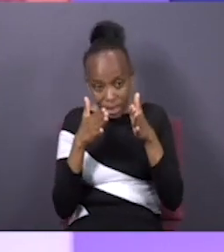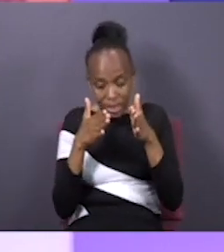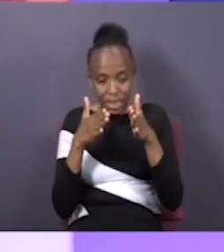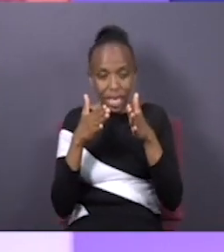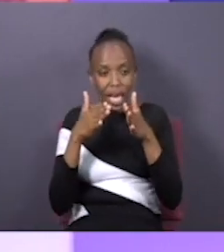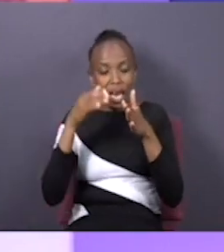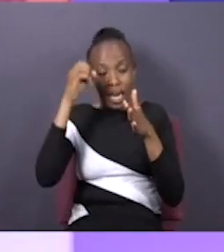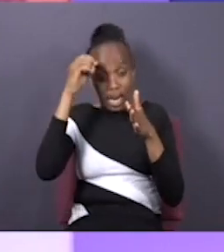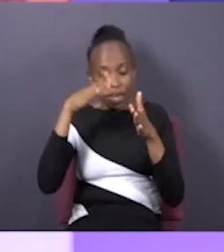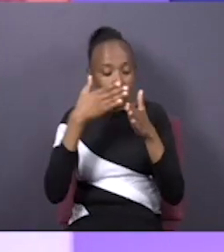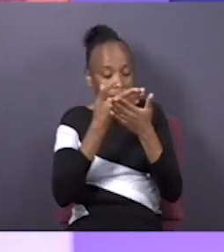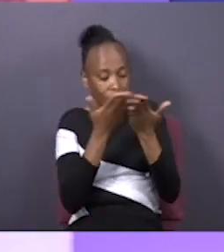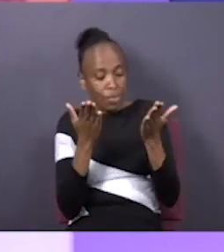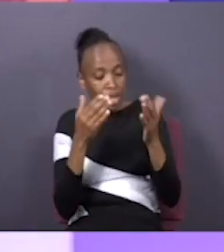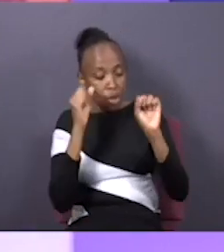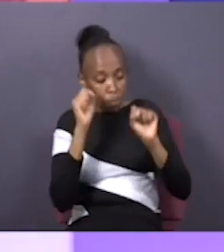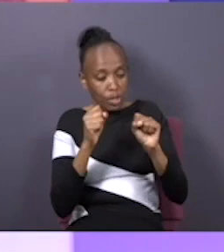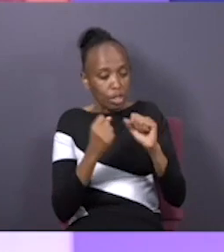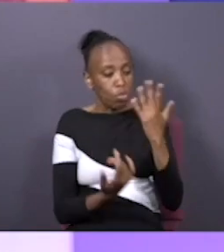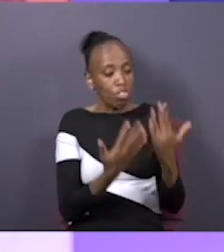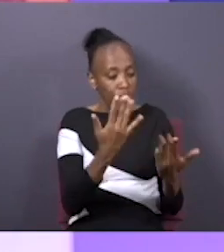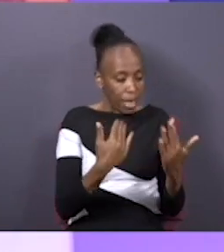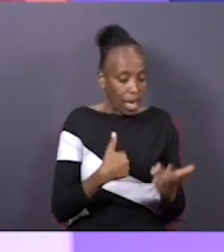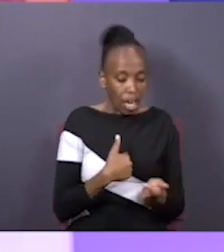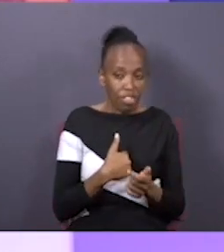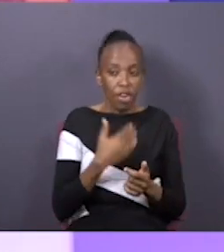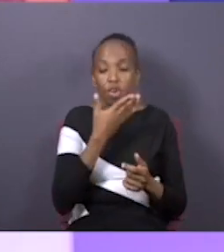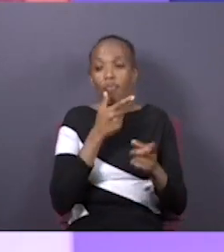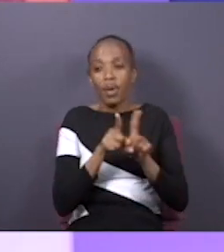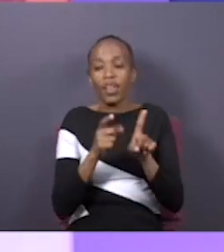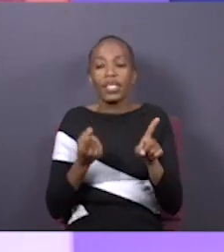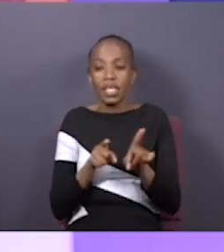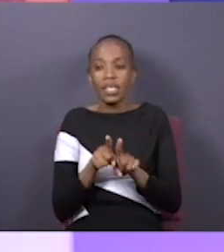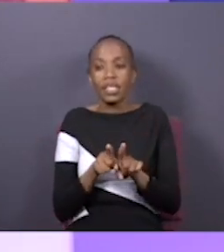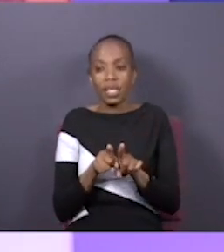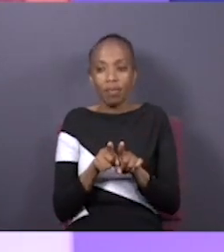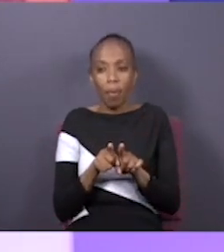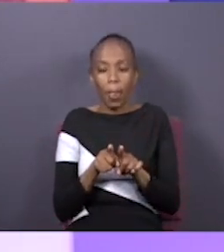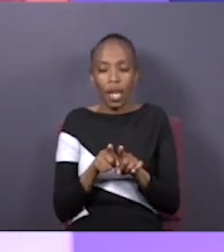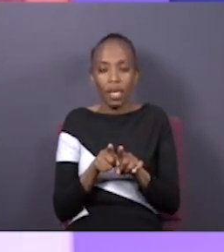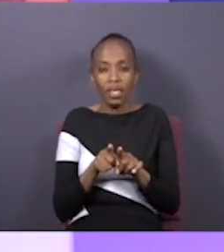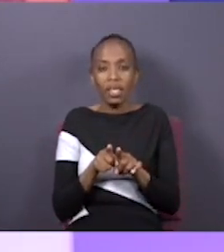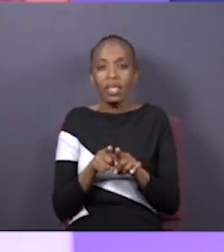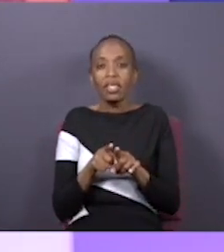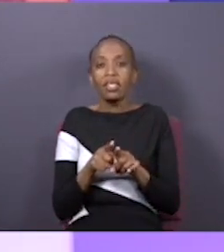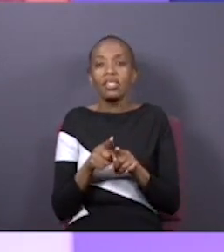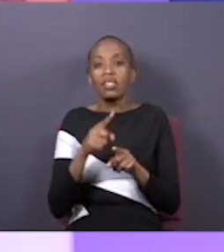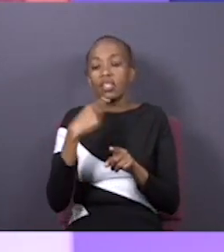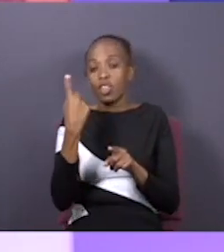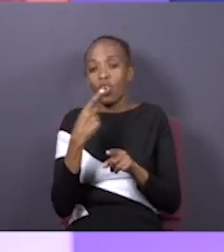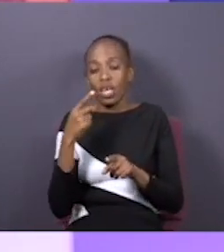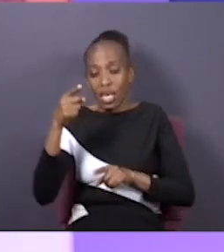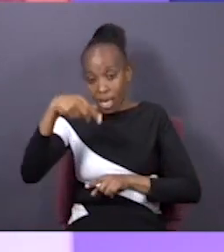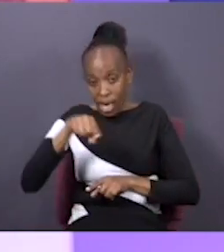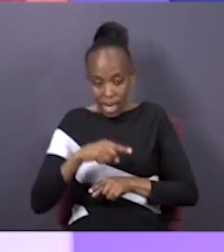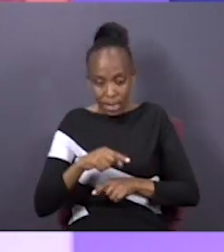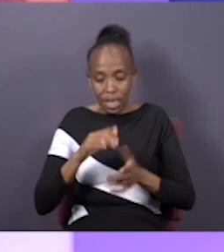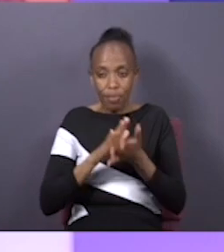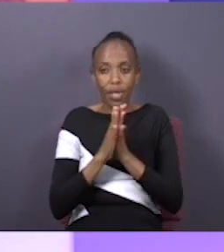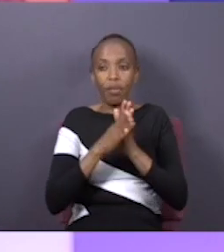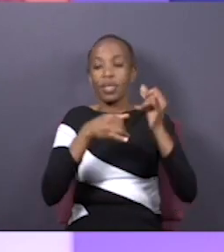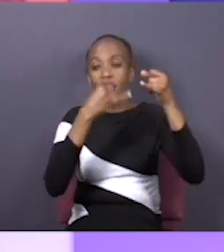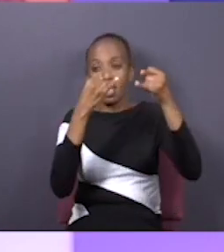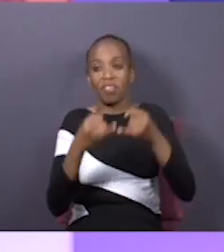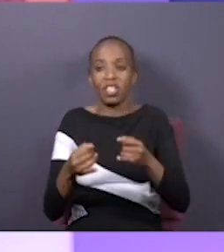in an object, it can cause a fire. Brothers and sisters, it is just us being